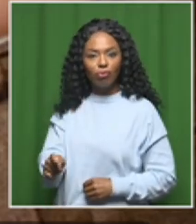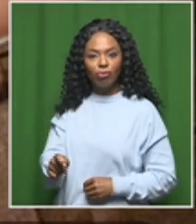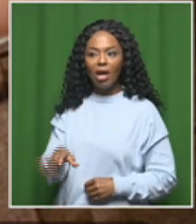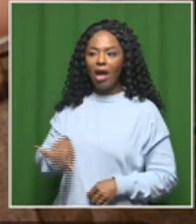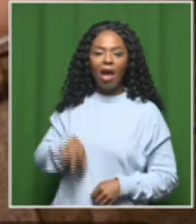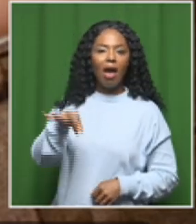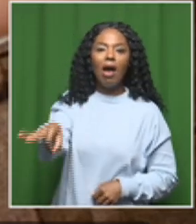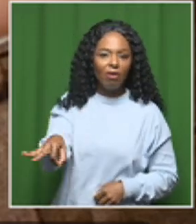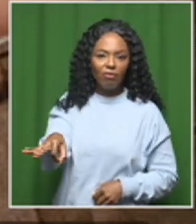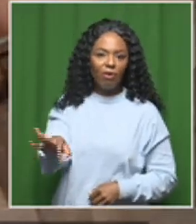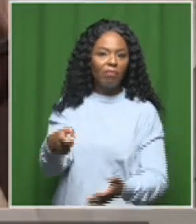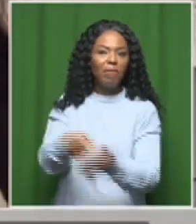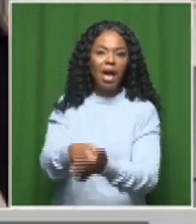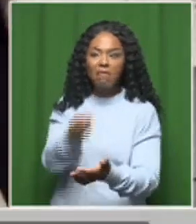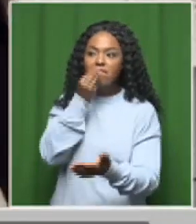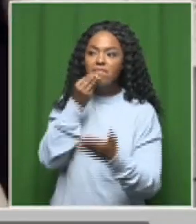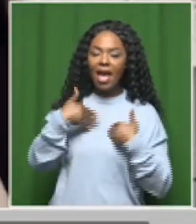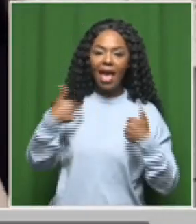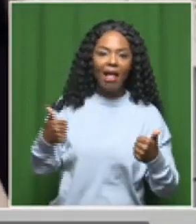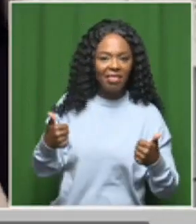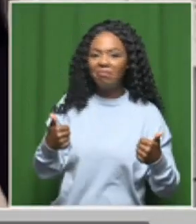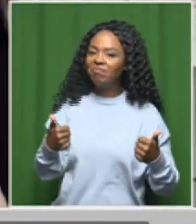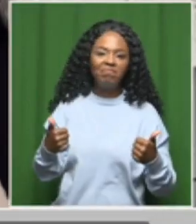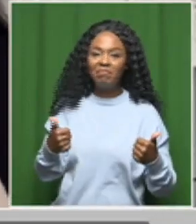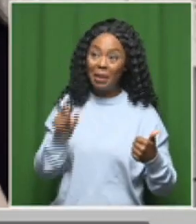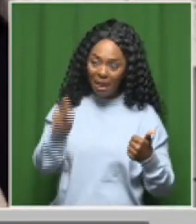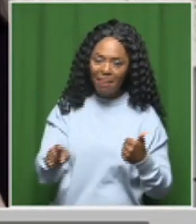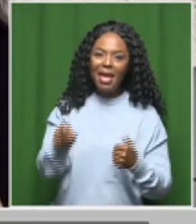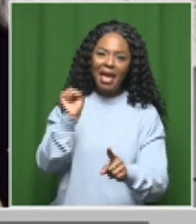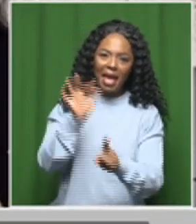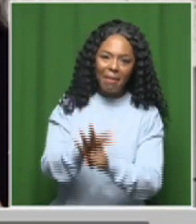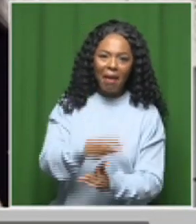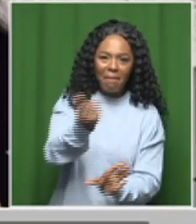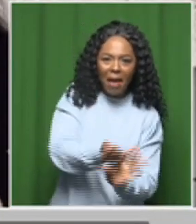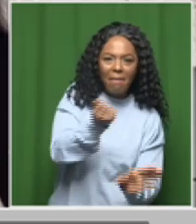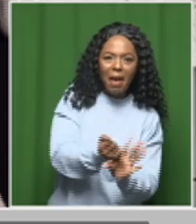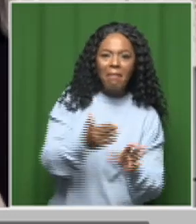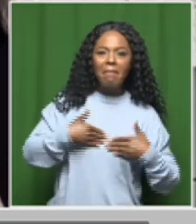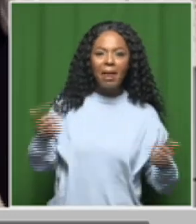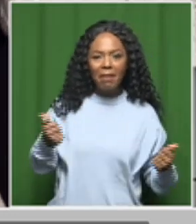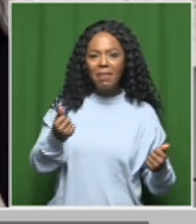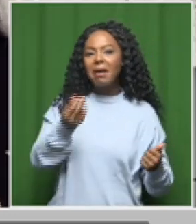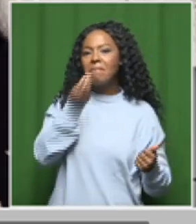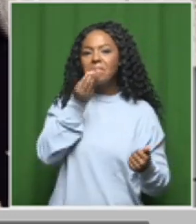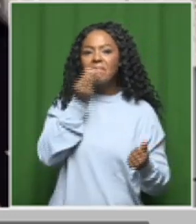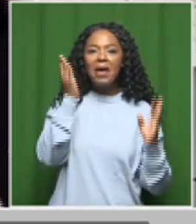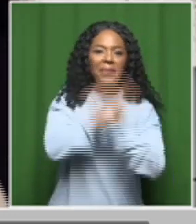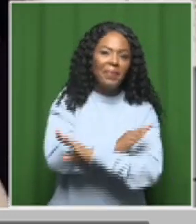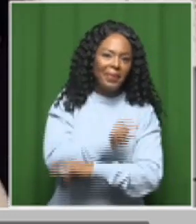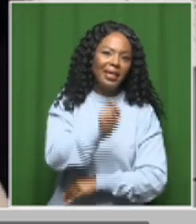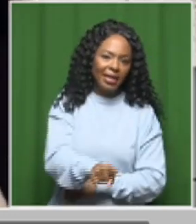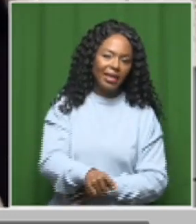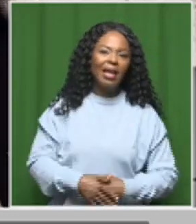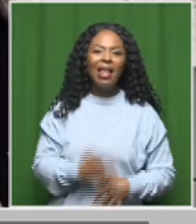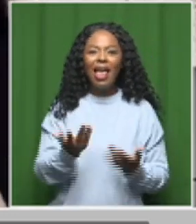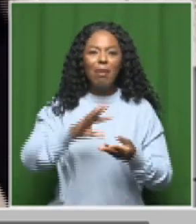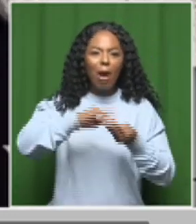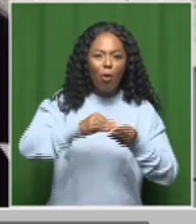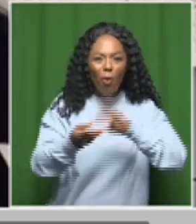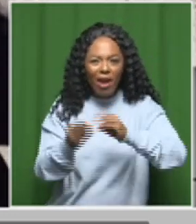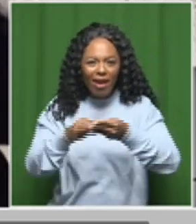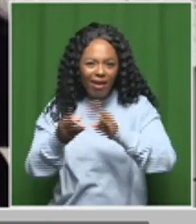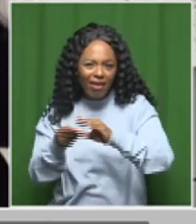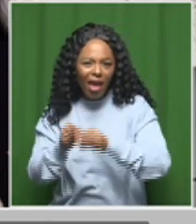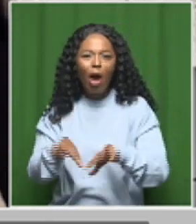meeting those targets. So that child is then more likely to depend on foods such as amagwinya or